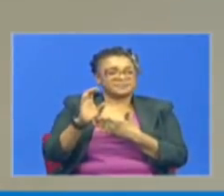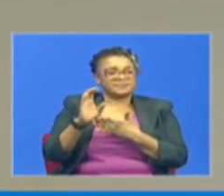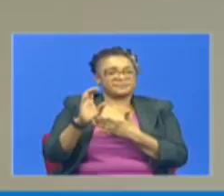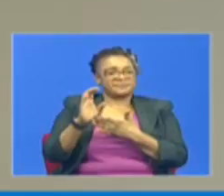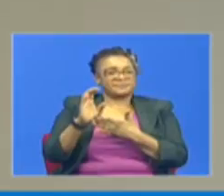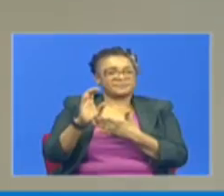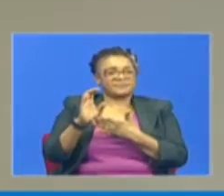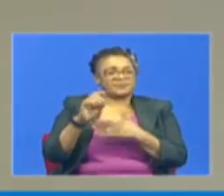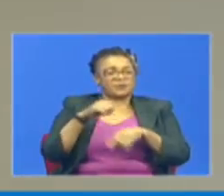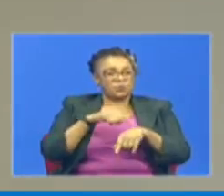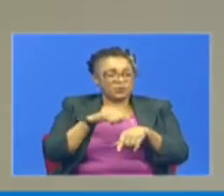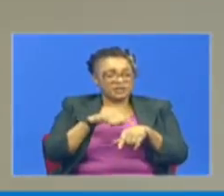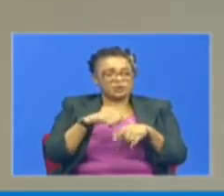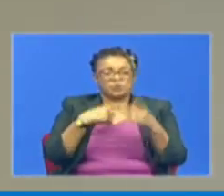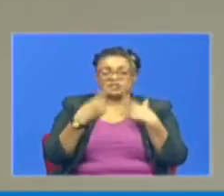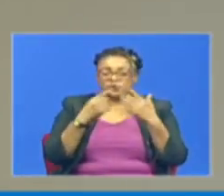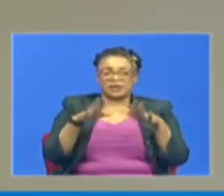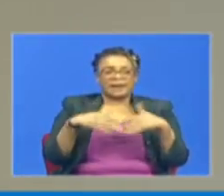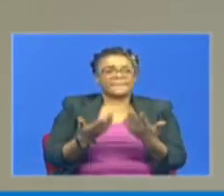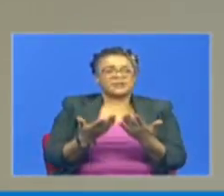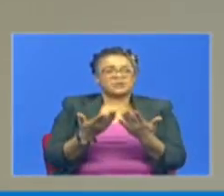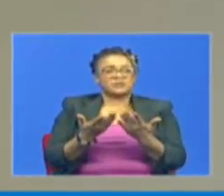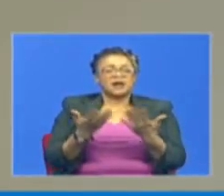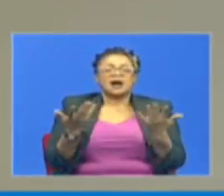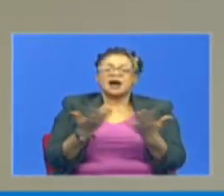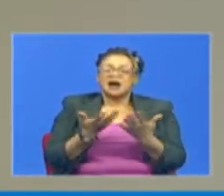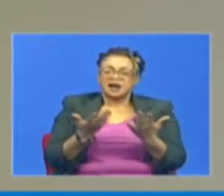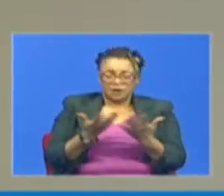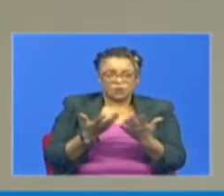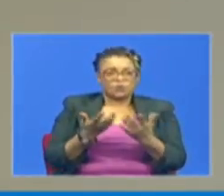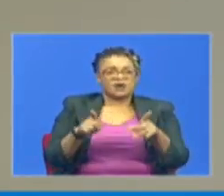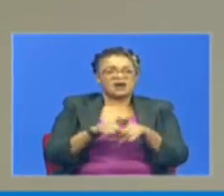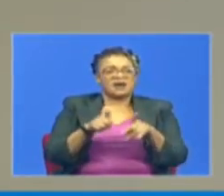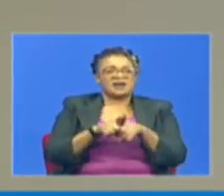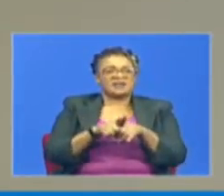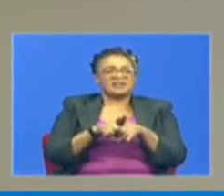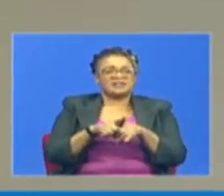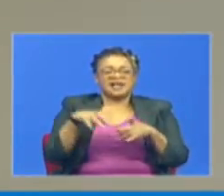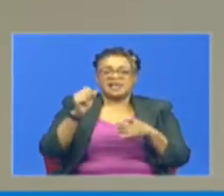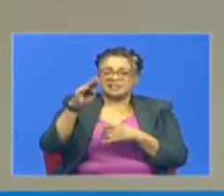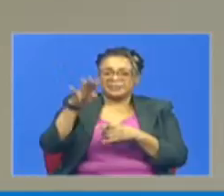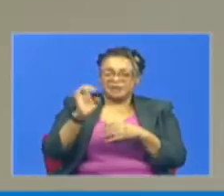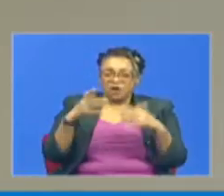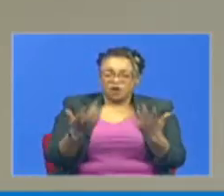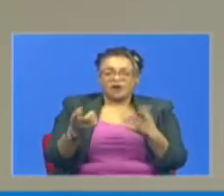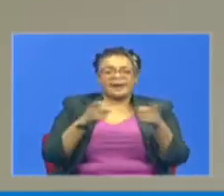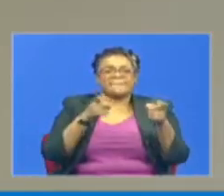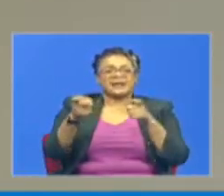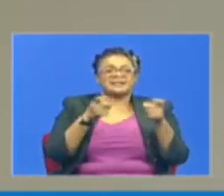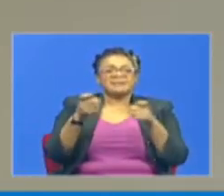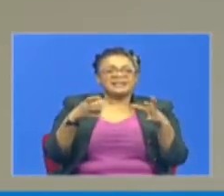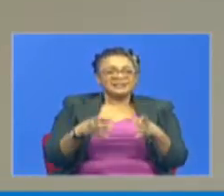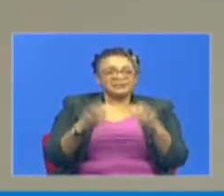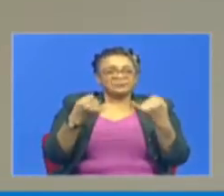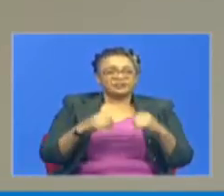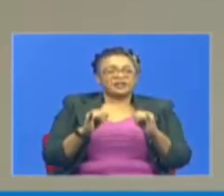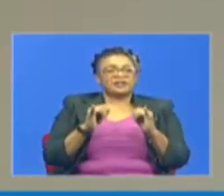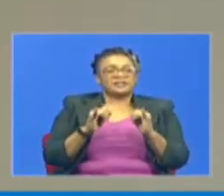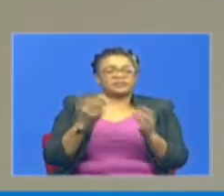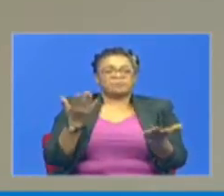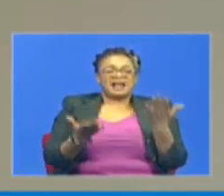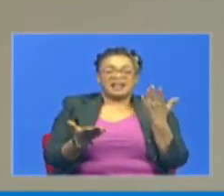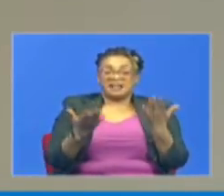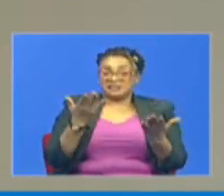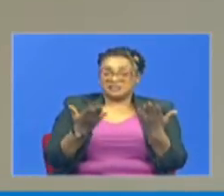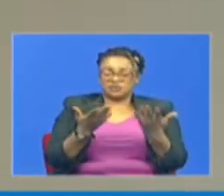When we go to the question about, you know, how do you as an SME owner or as a management team trying to balance, or